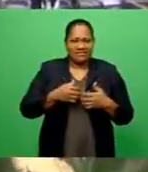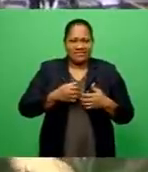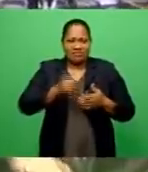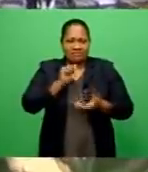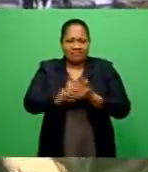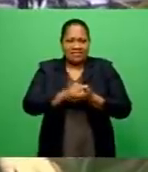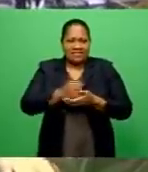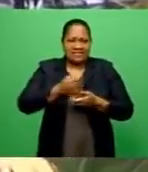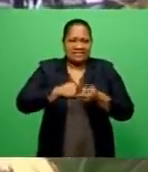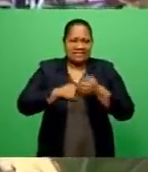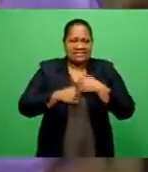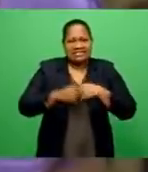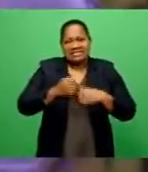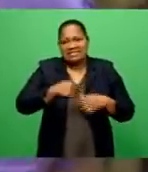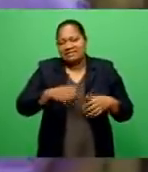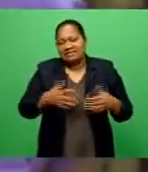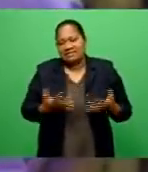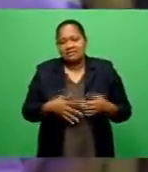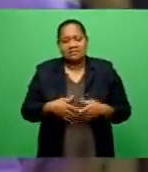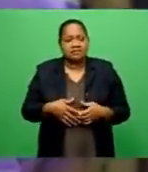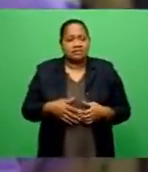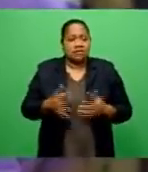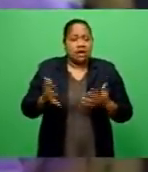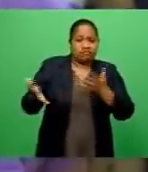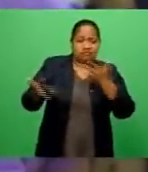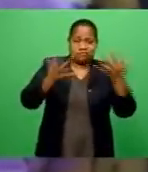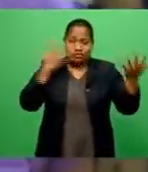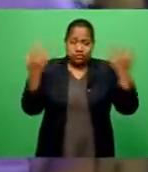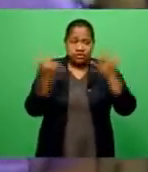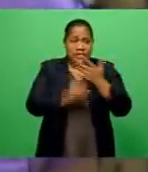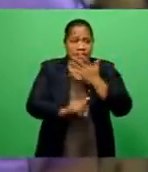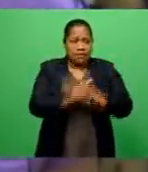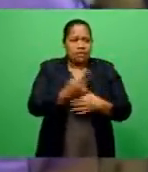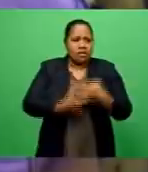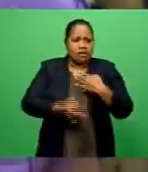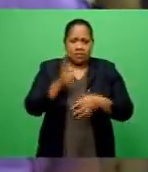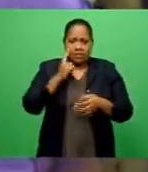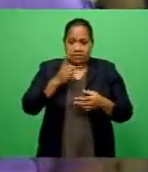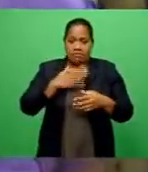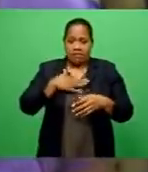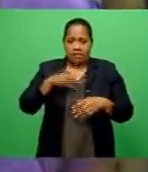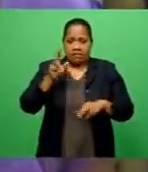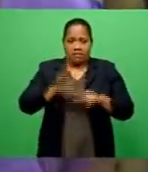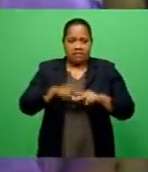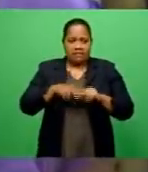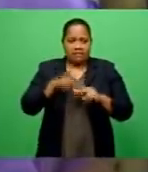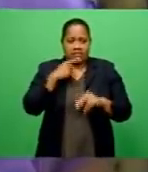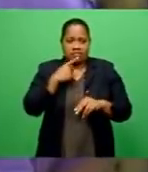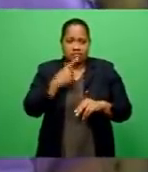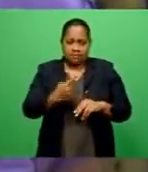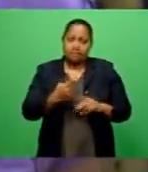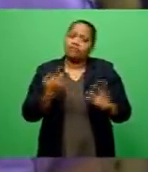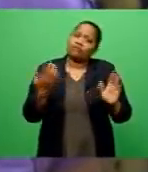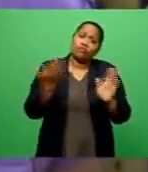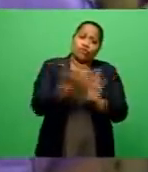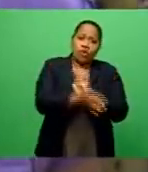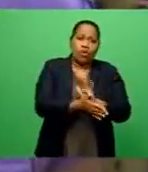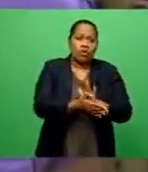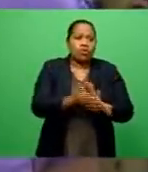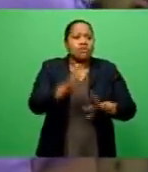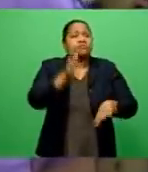The hurricane came, then we sit on the bed. My father told that go and sit